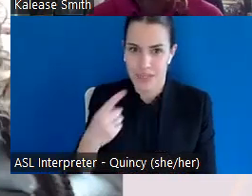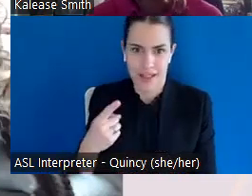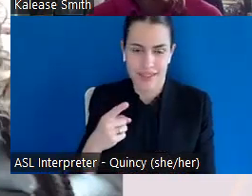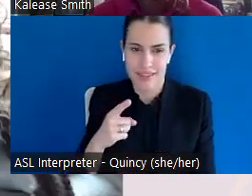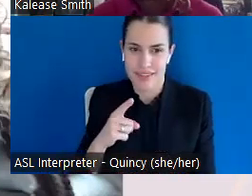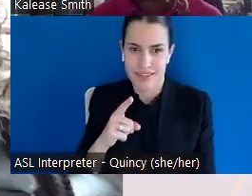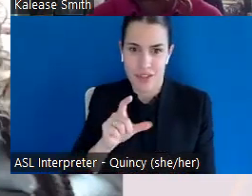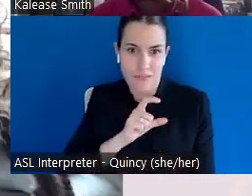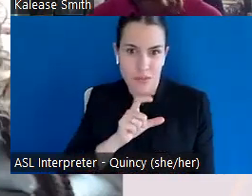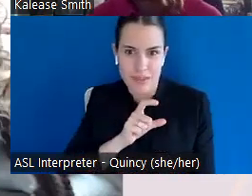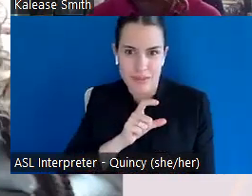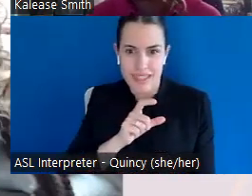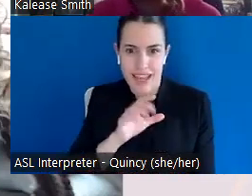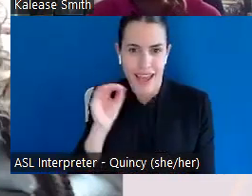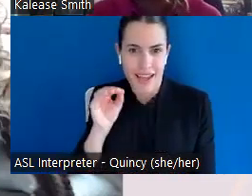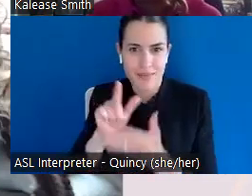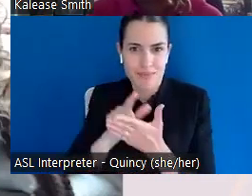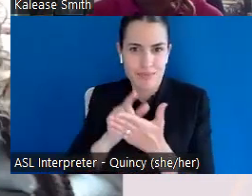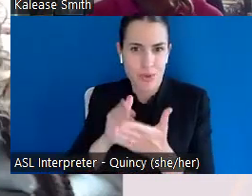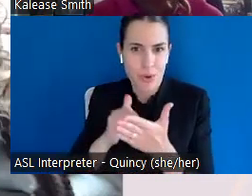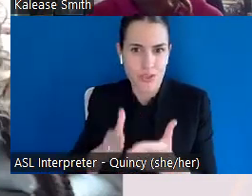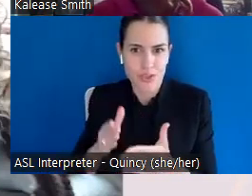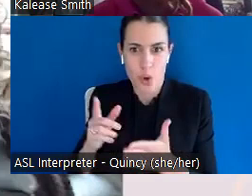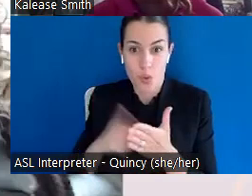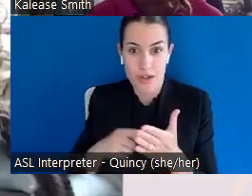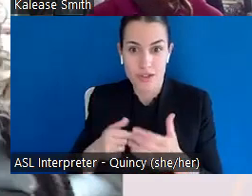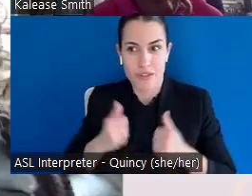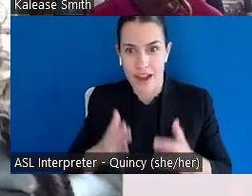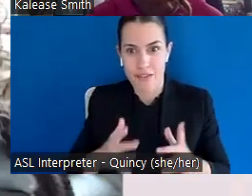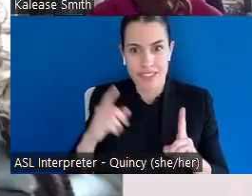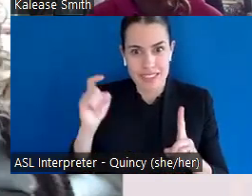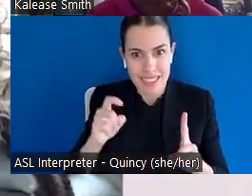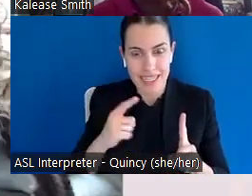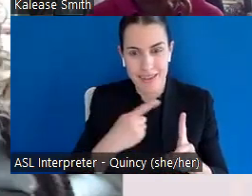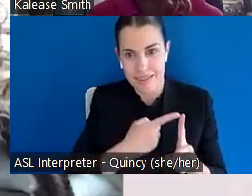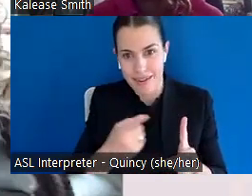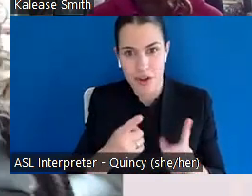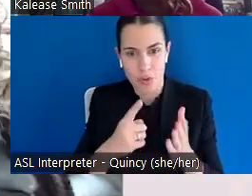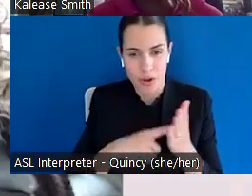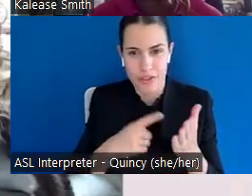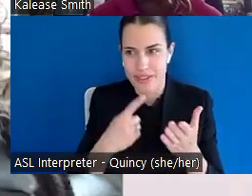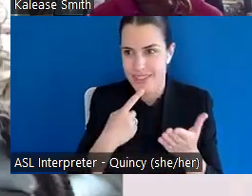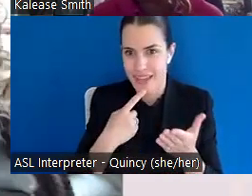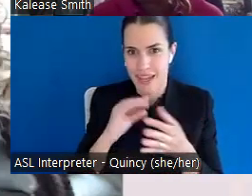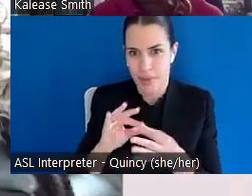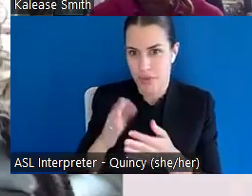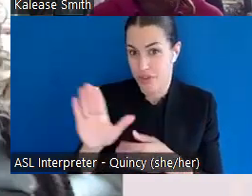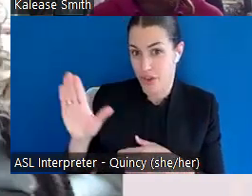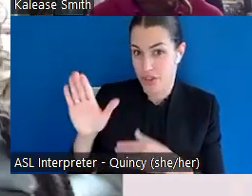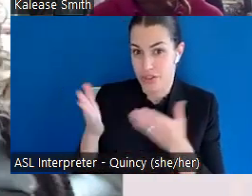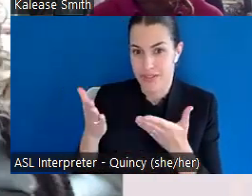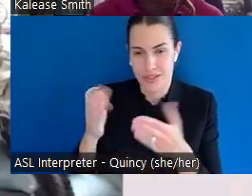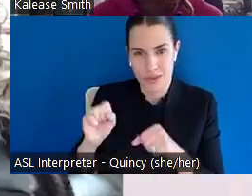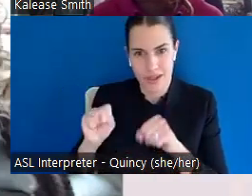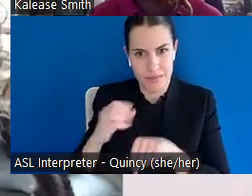law enforcement and prosecutors what survivors are saying about our services so that we can improve them. I